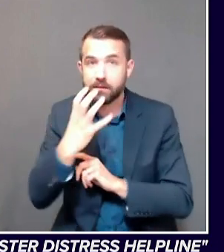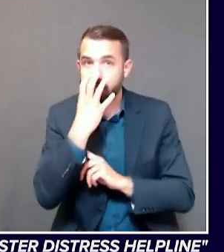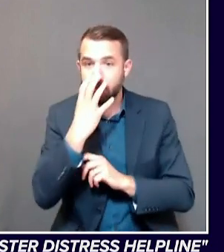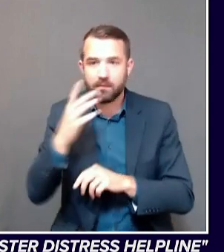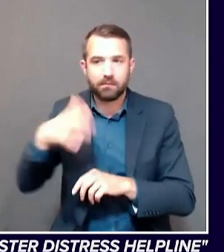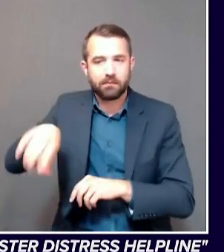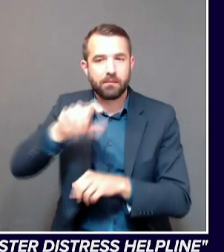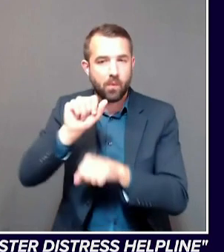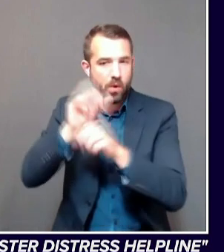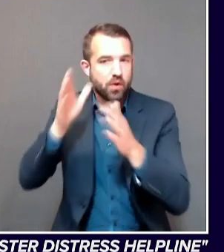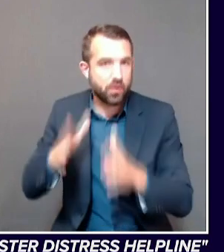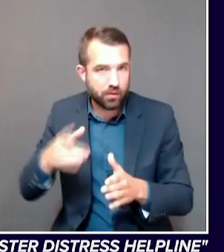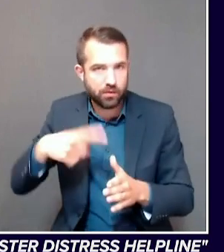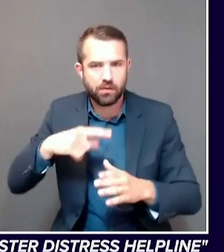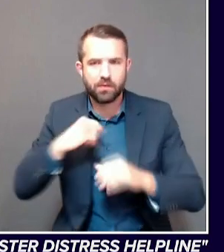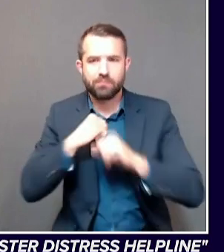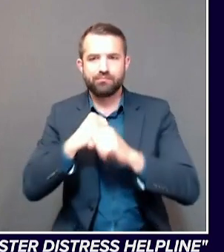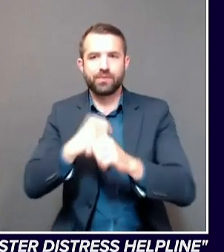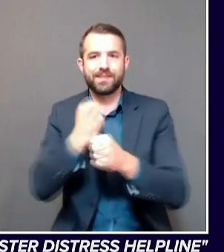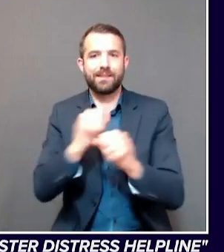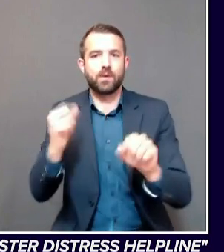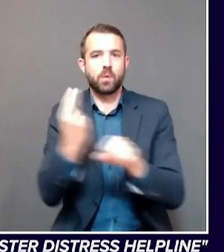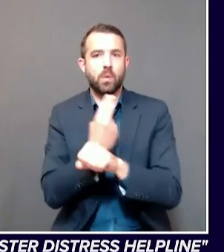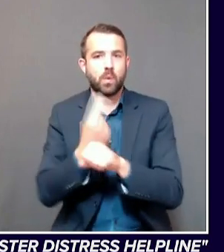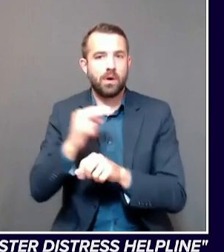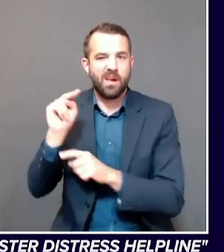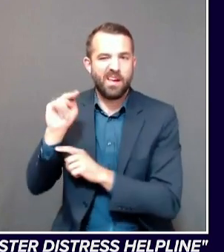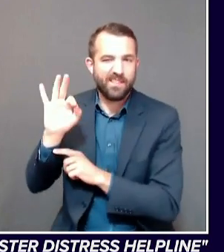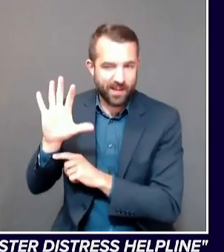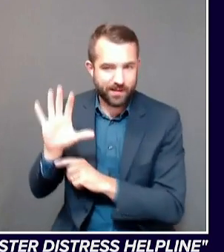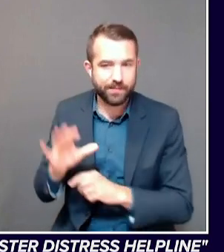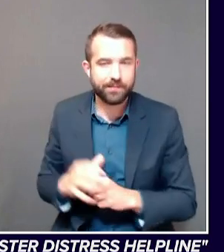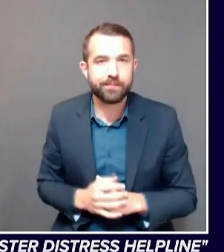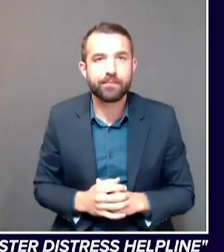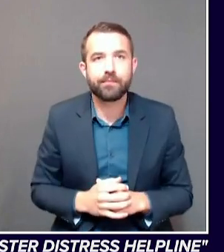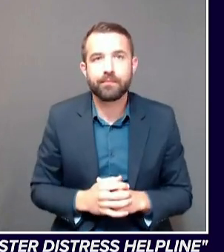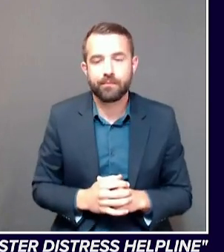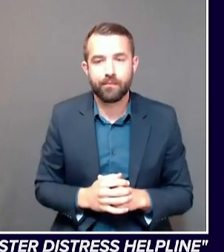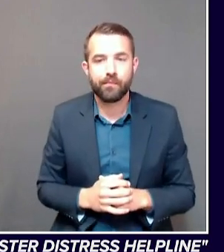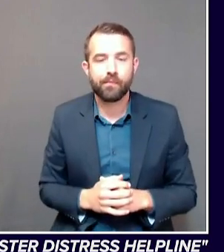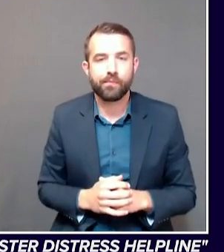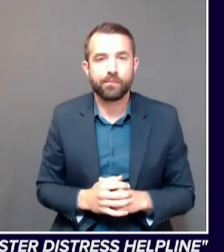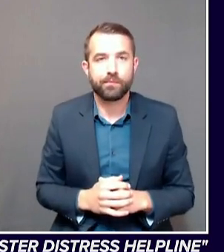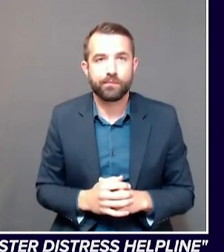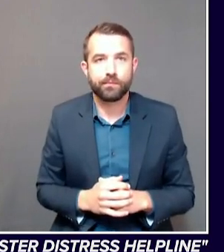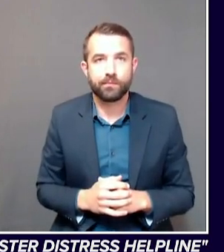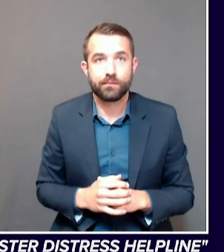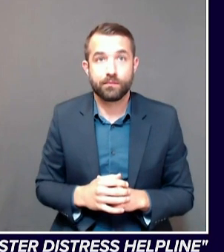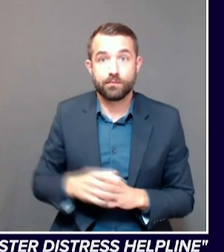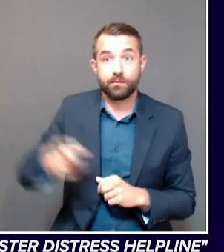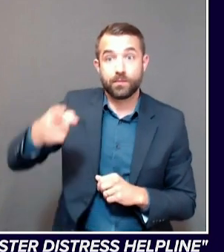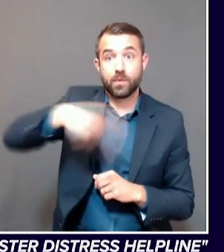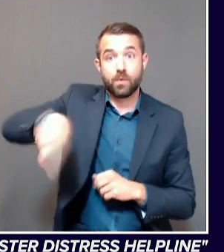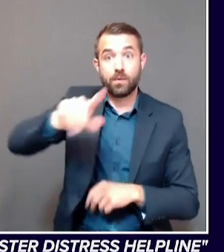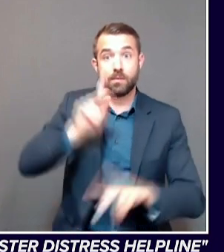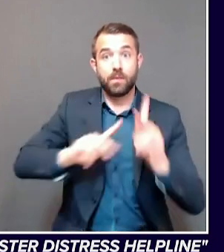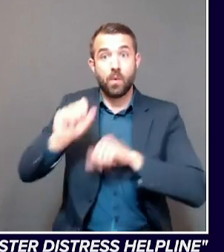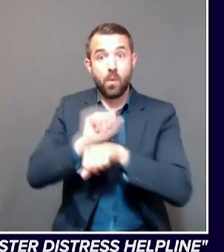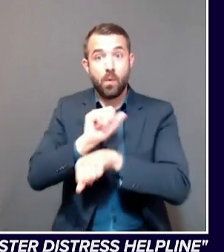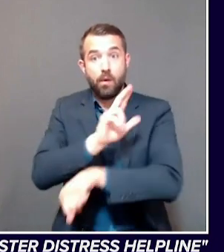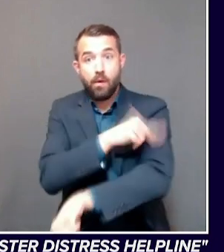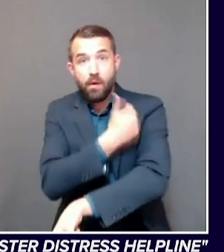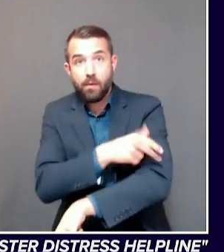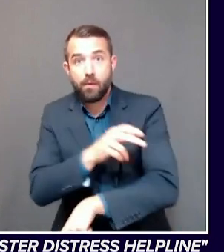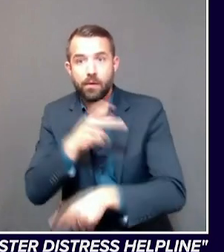masks that we know can keep healthcare workers safe while they are working in hospitals, long-term care facilities, and other